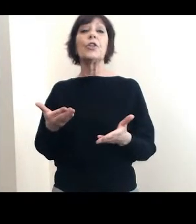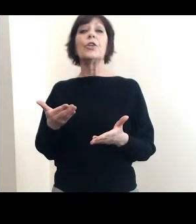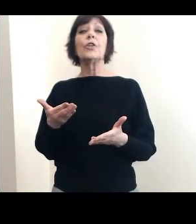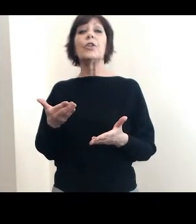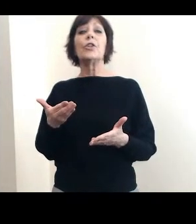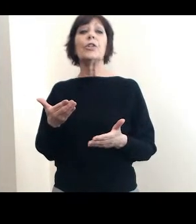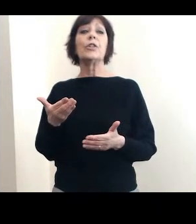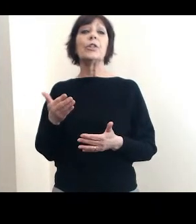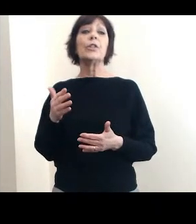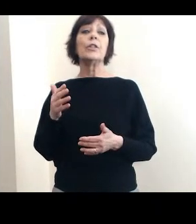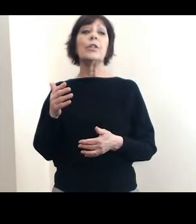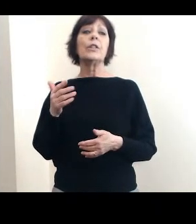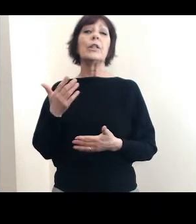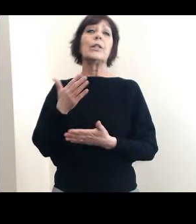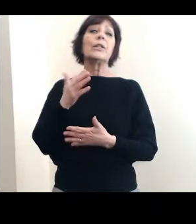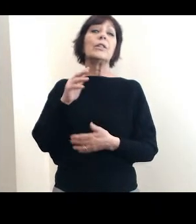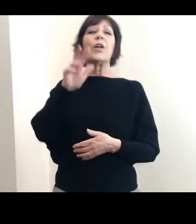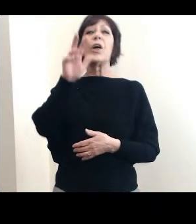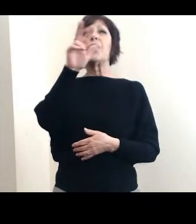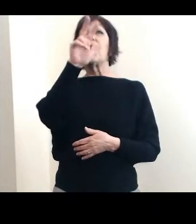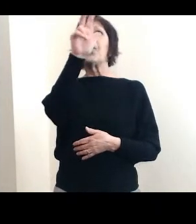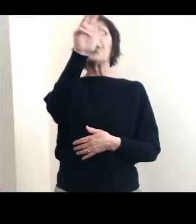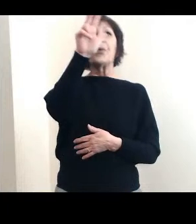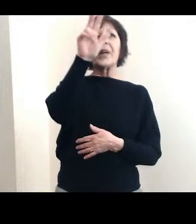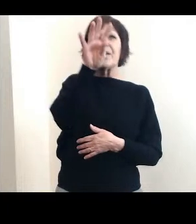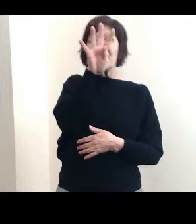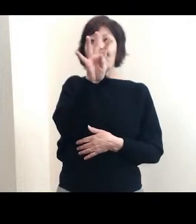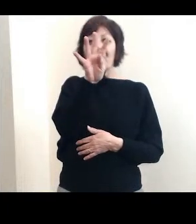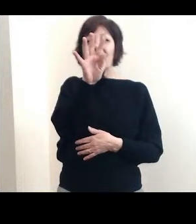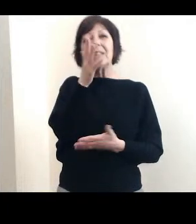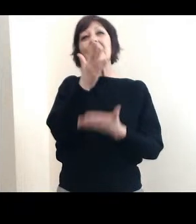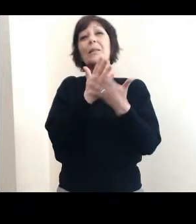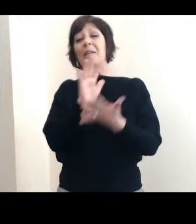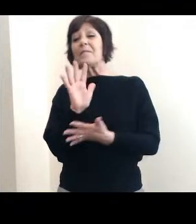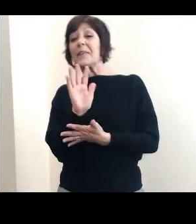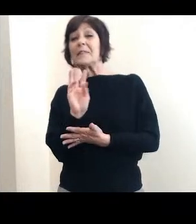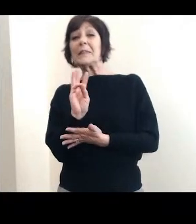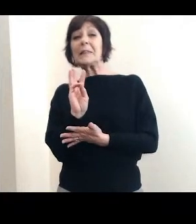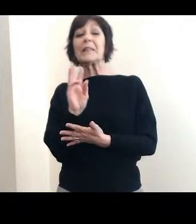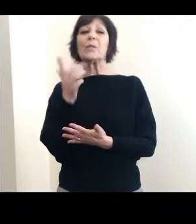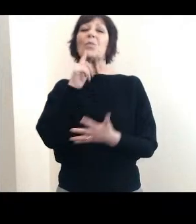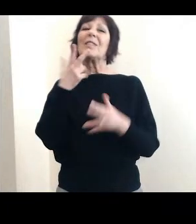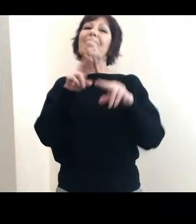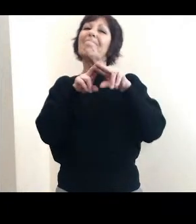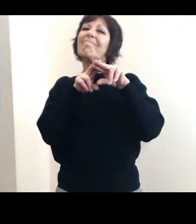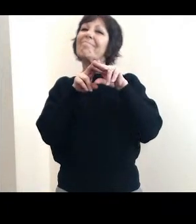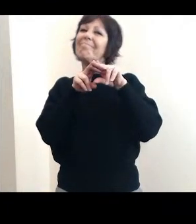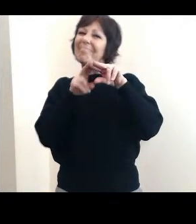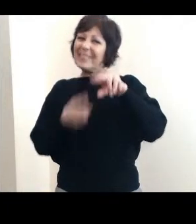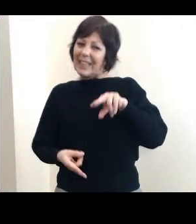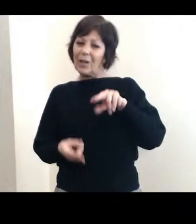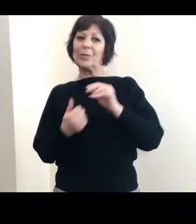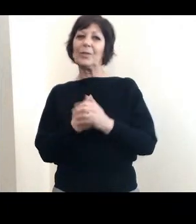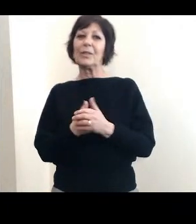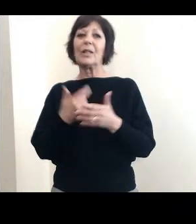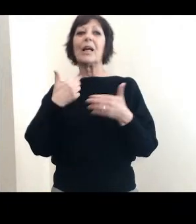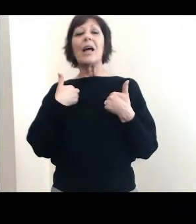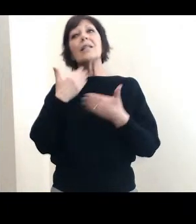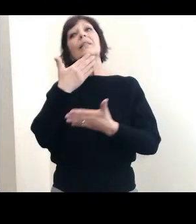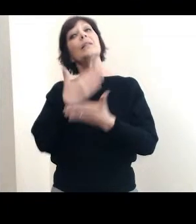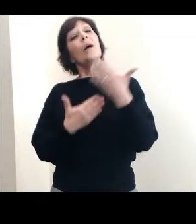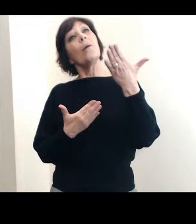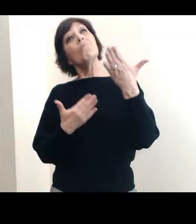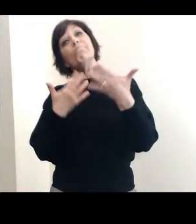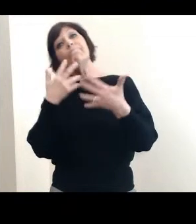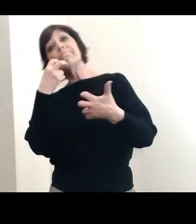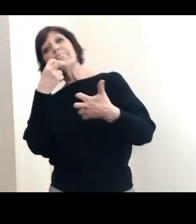4 category. There are some in the 5s and a few in the 6s. We want to see those continue to drop, and we've had some trouble communities,